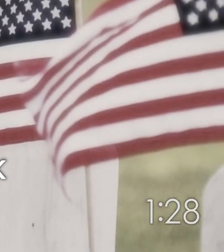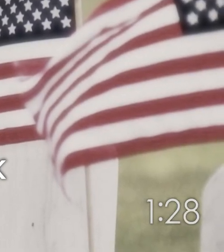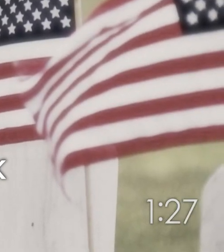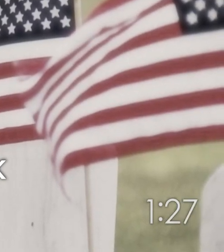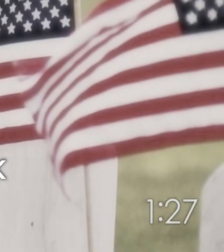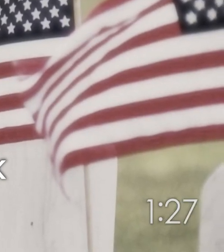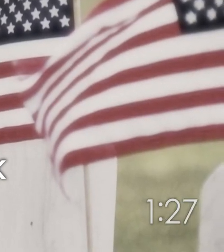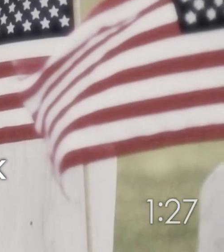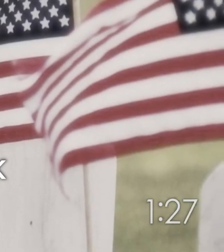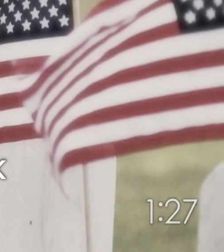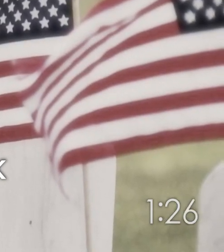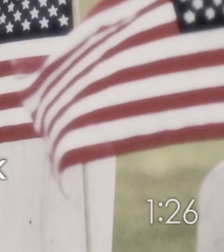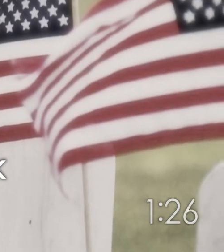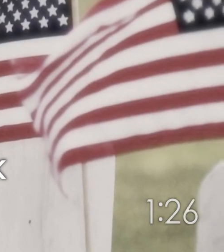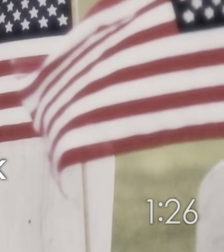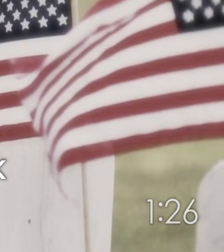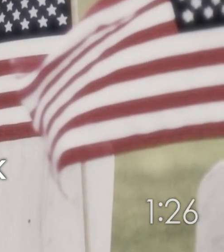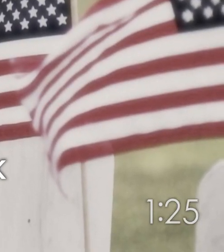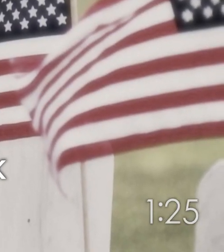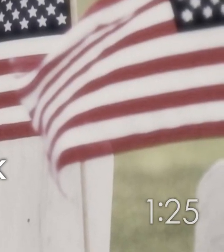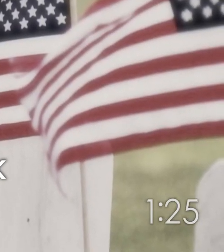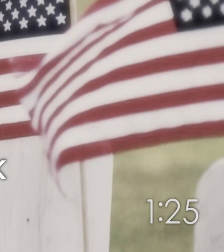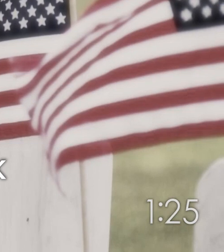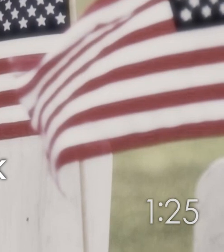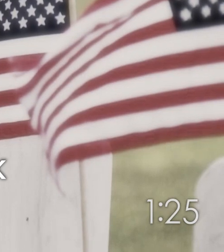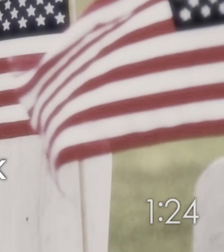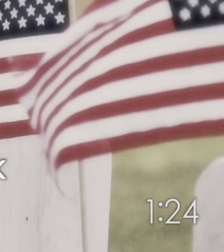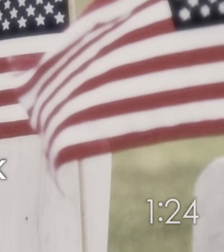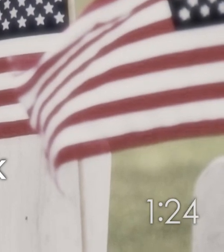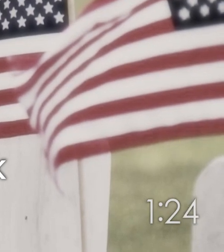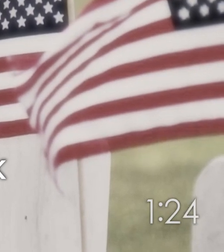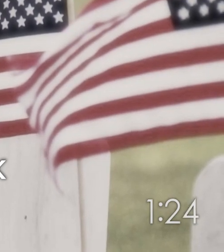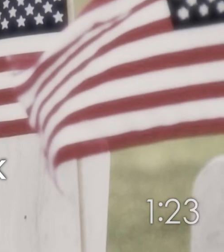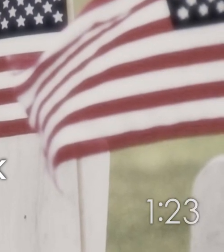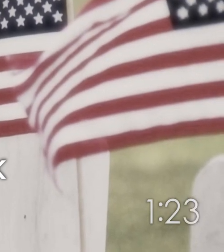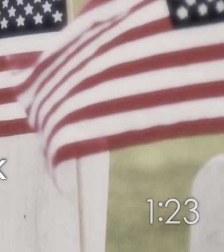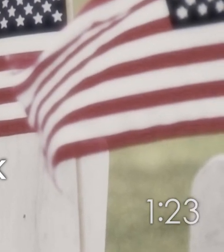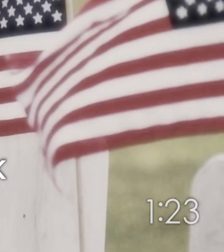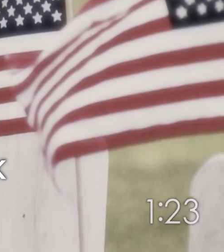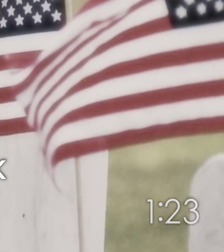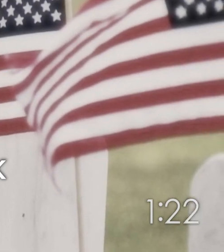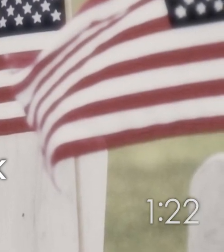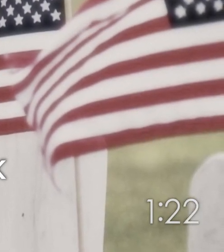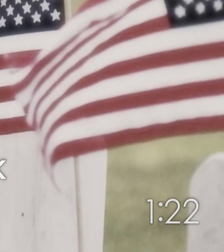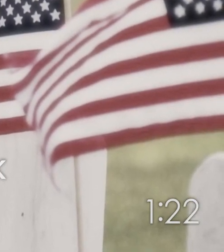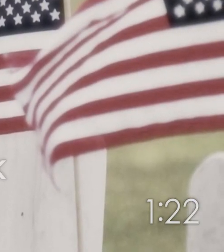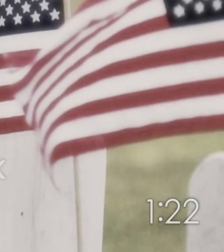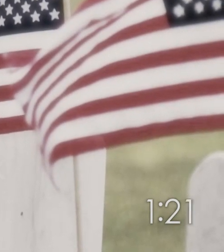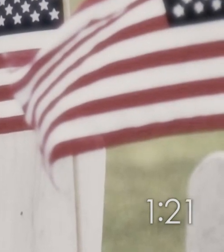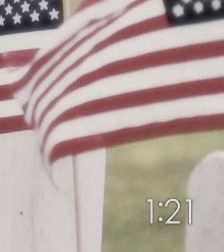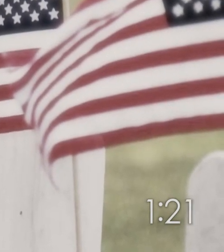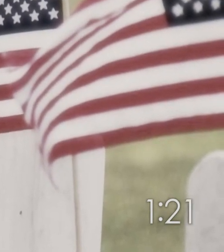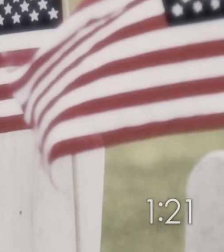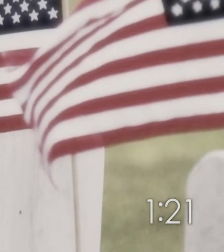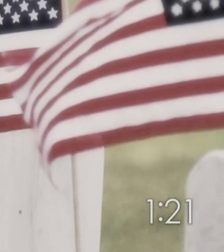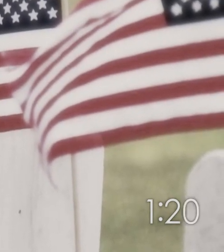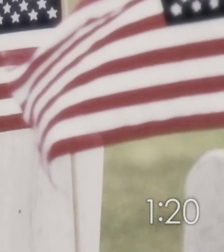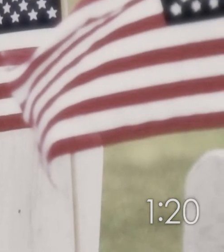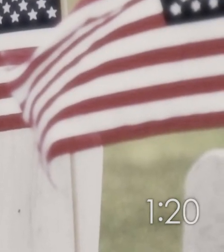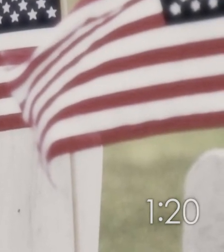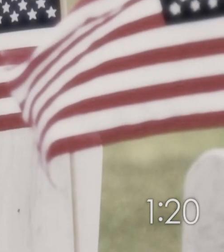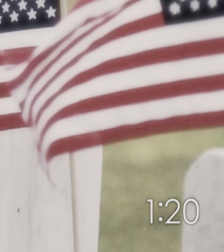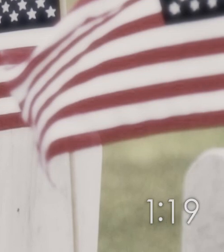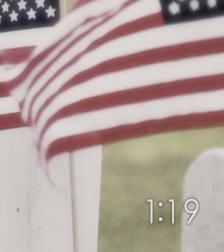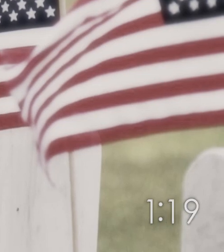you say I am. You are for me, not against me. I am